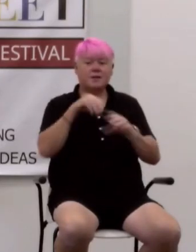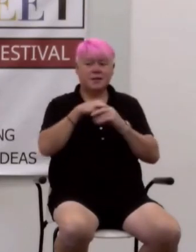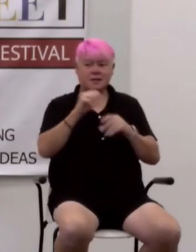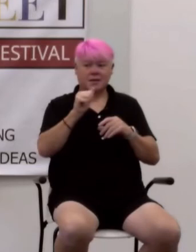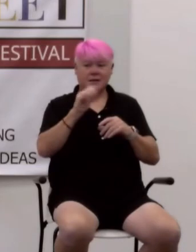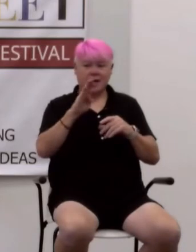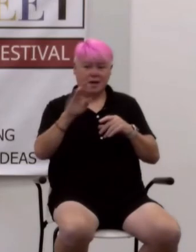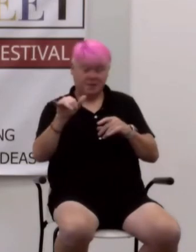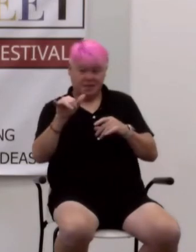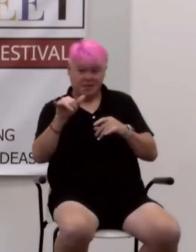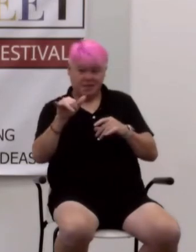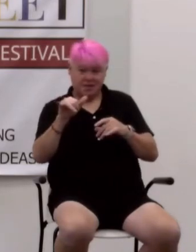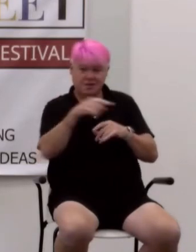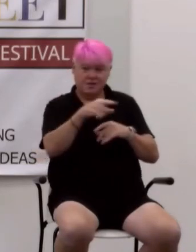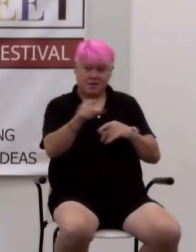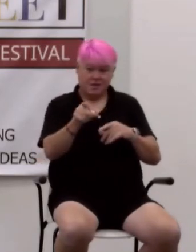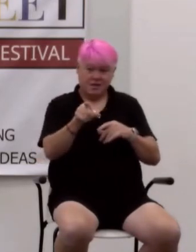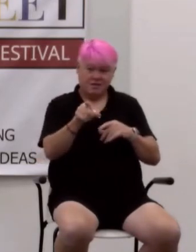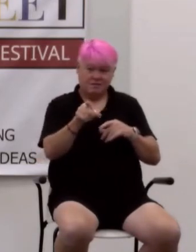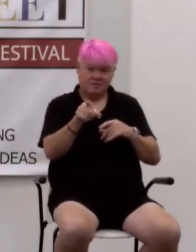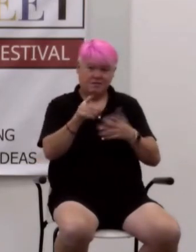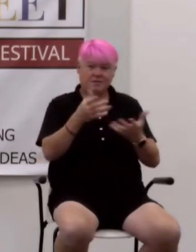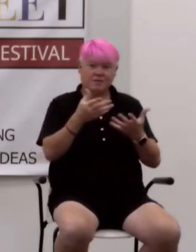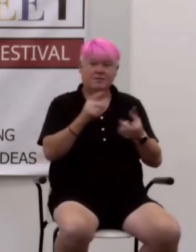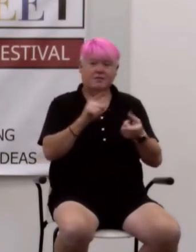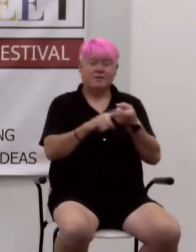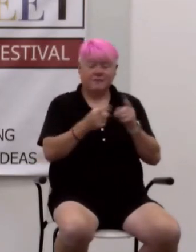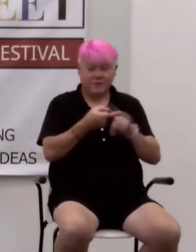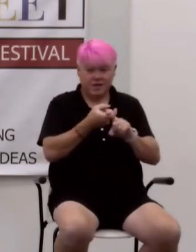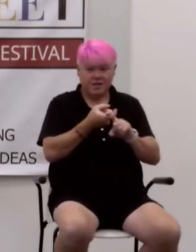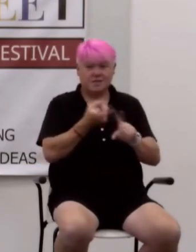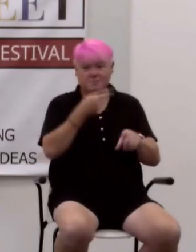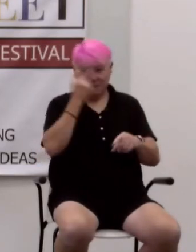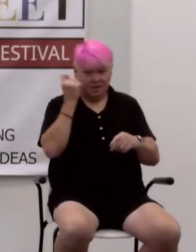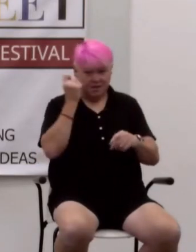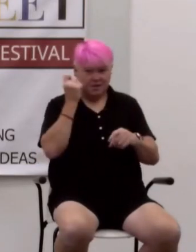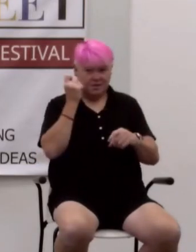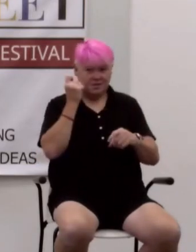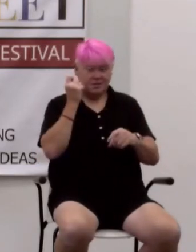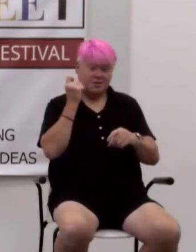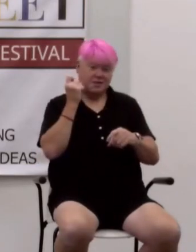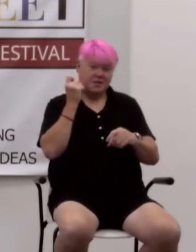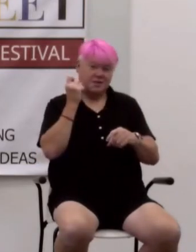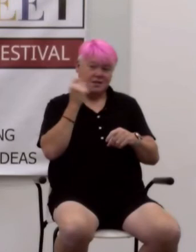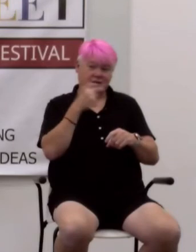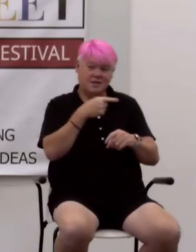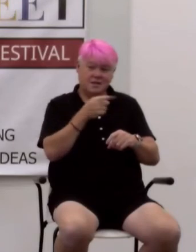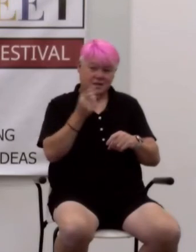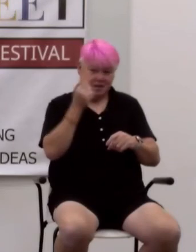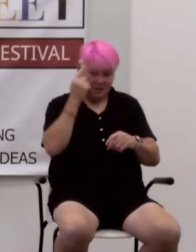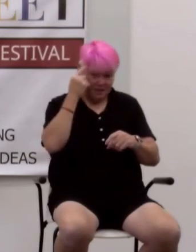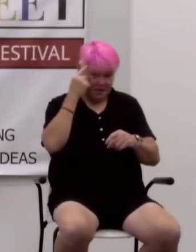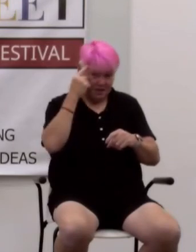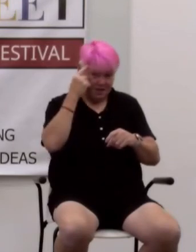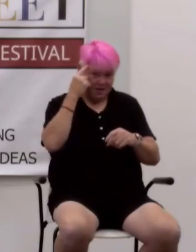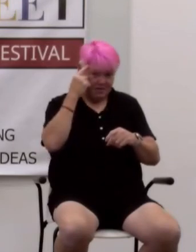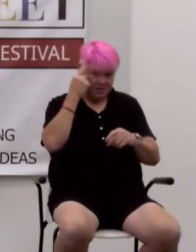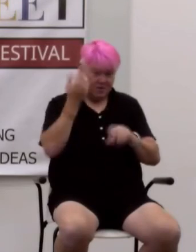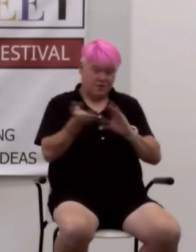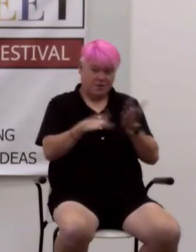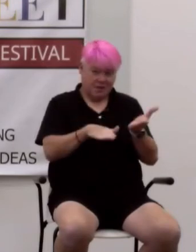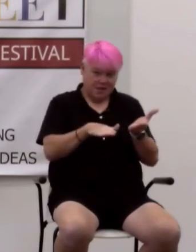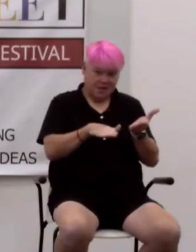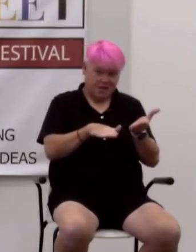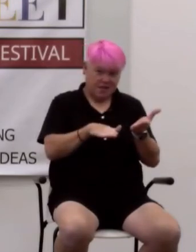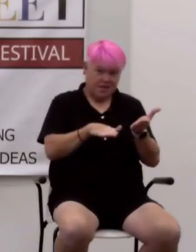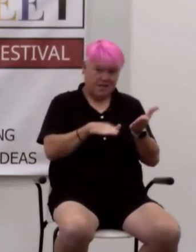there. Families couldn't feed them, or because they would rather die than get married to a